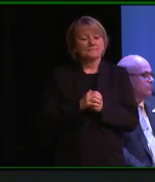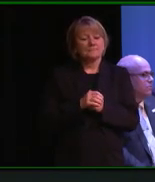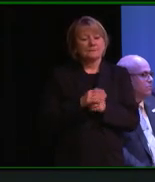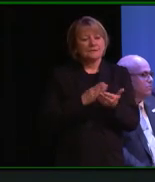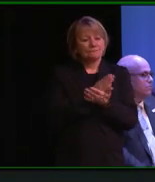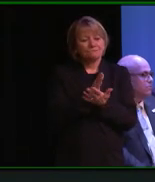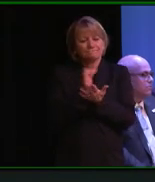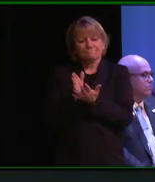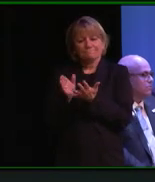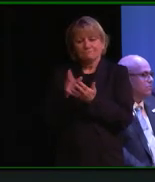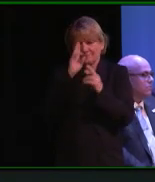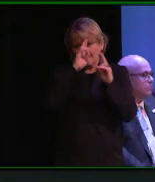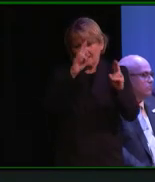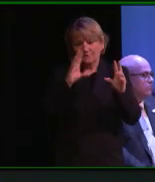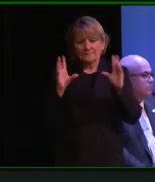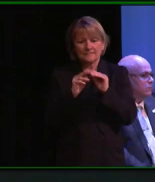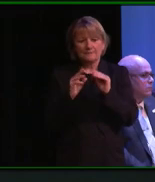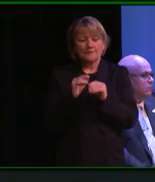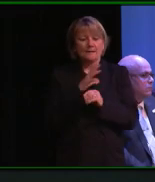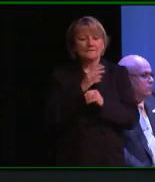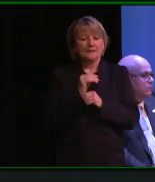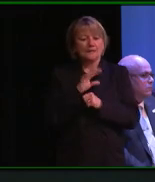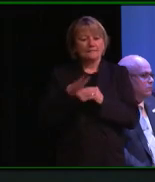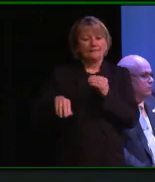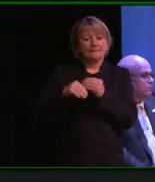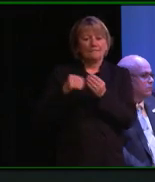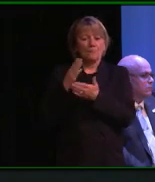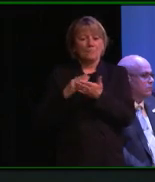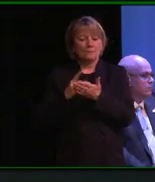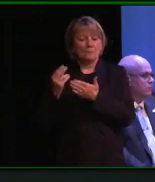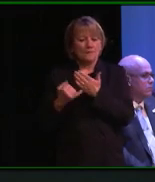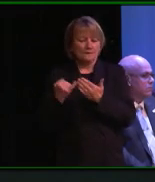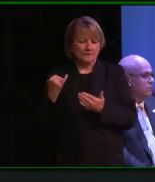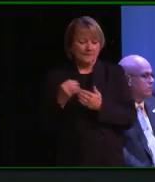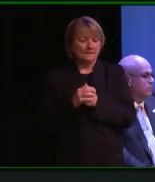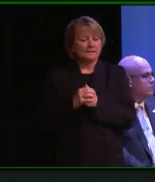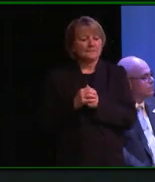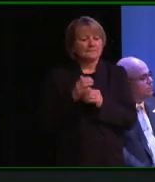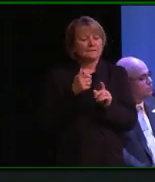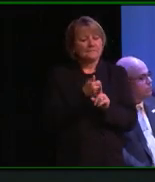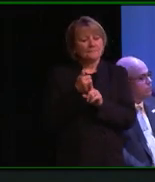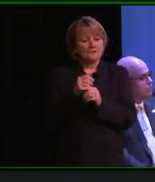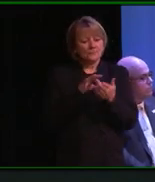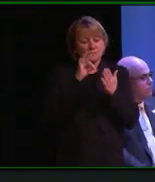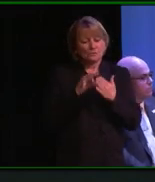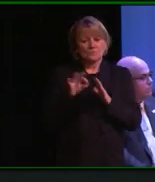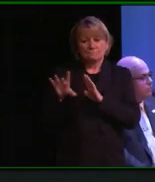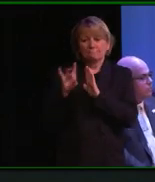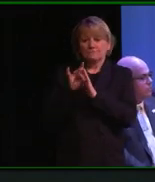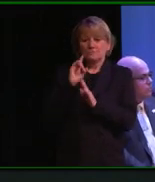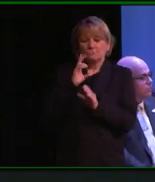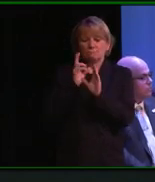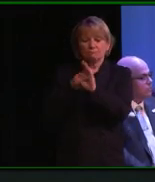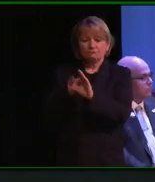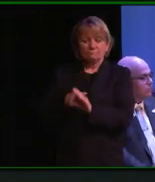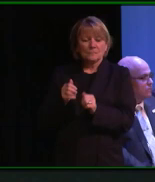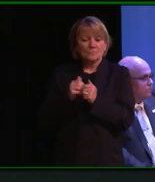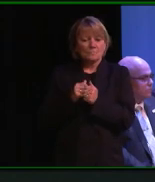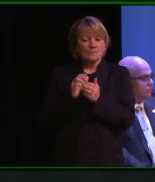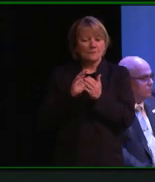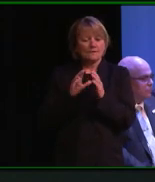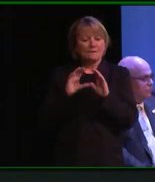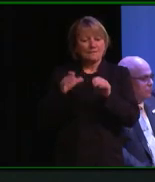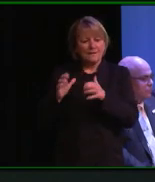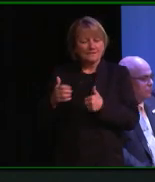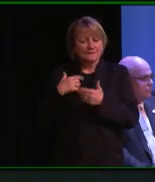honors seminars, and honors component projects. These students elect to enroll in classes that require them to meet scholastic